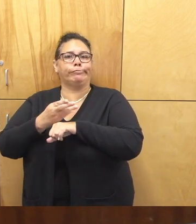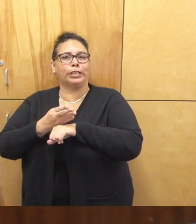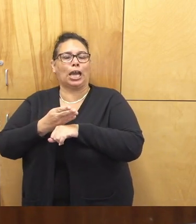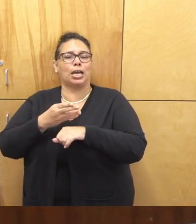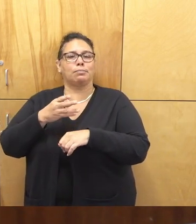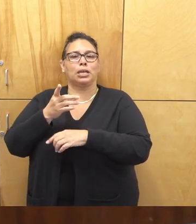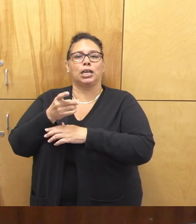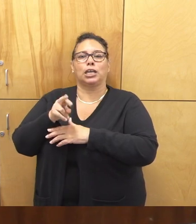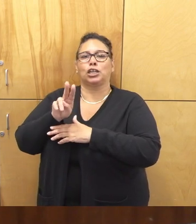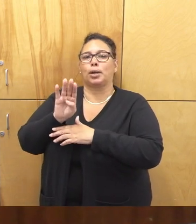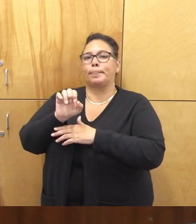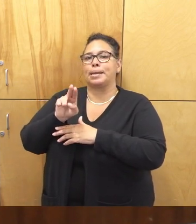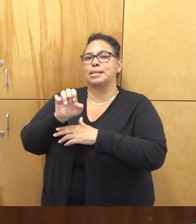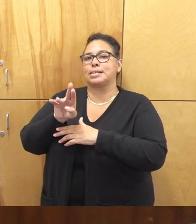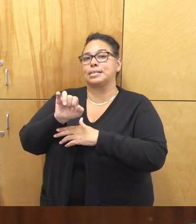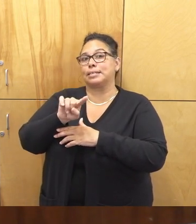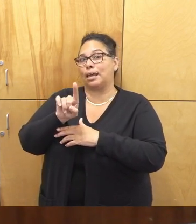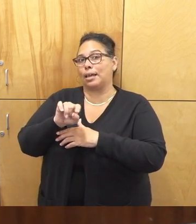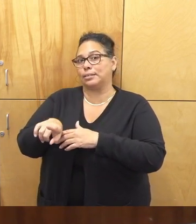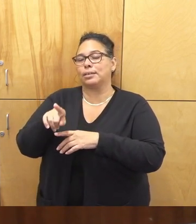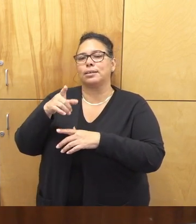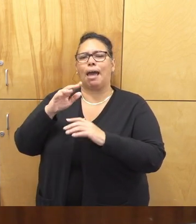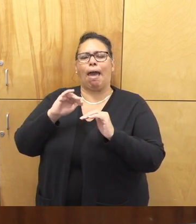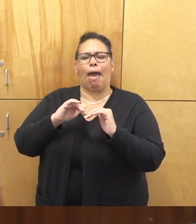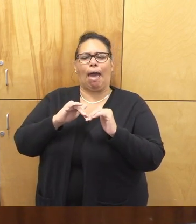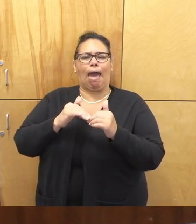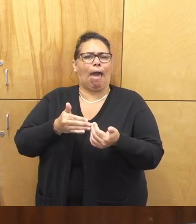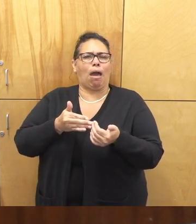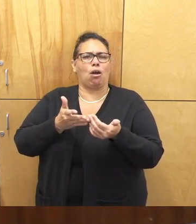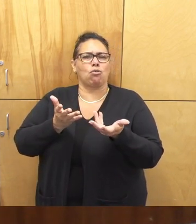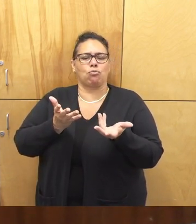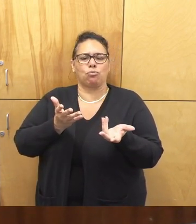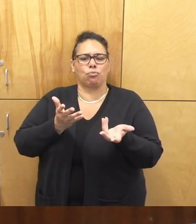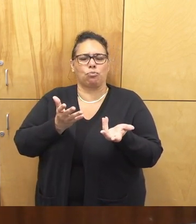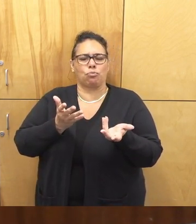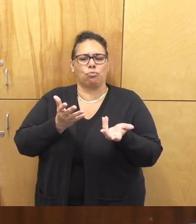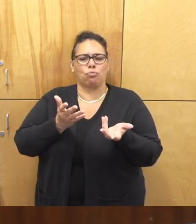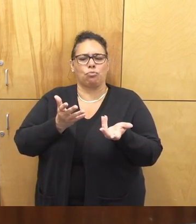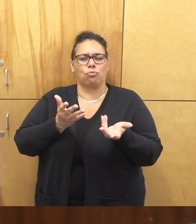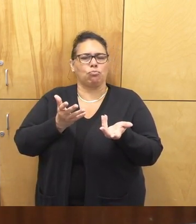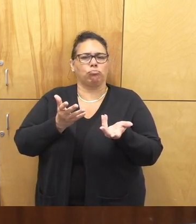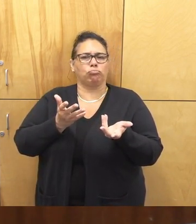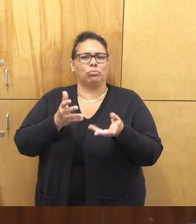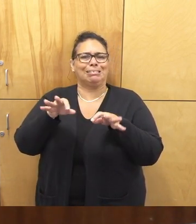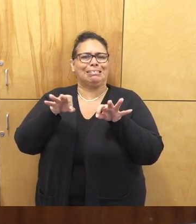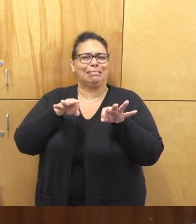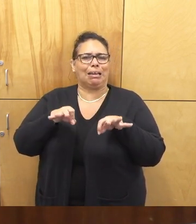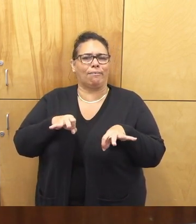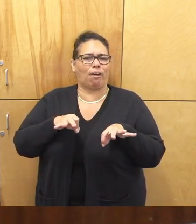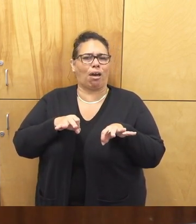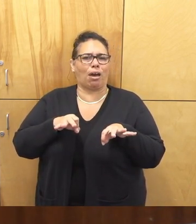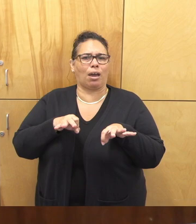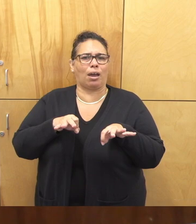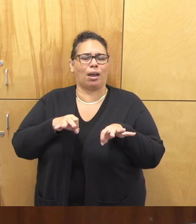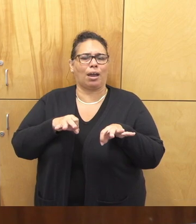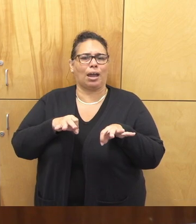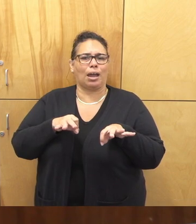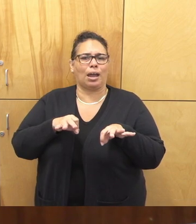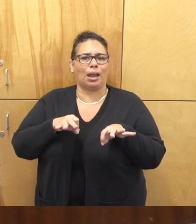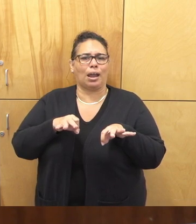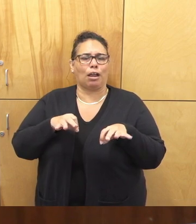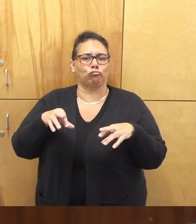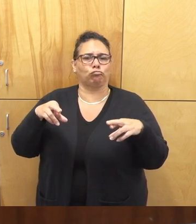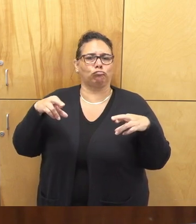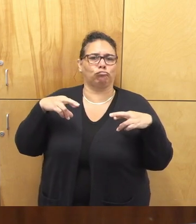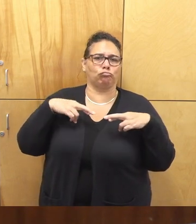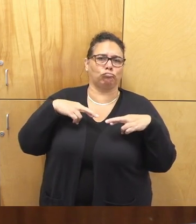who asked, really, how do we define one is, what's the definition between resignation to